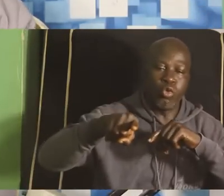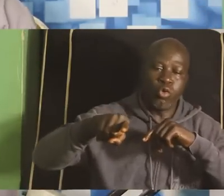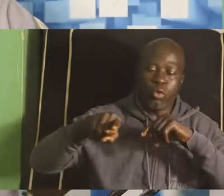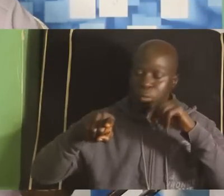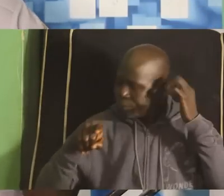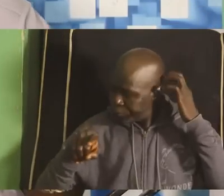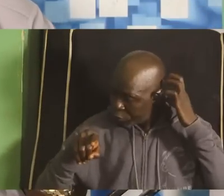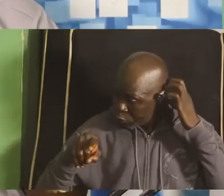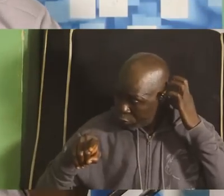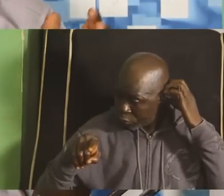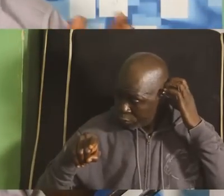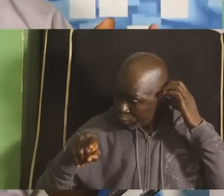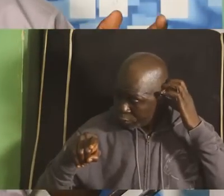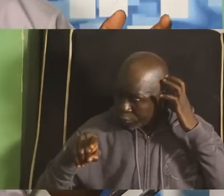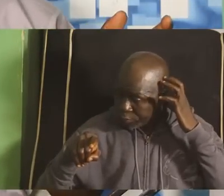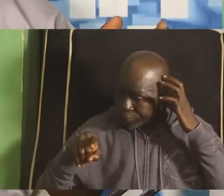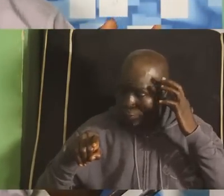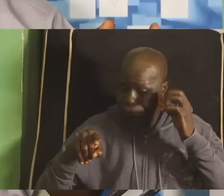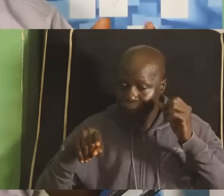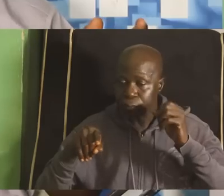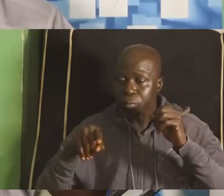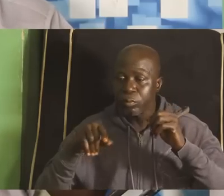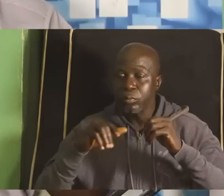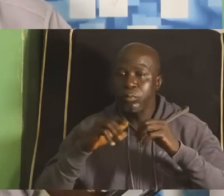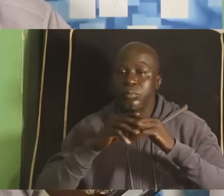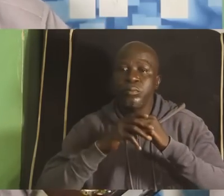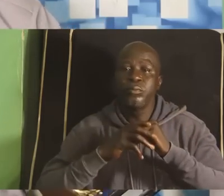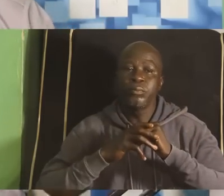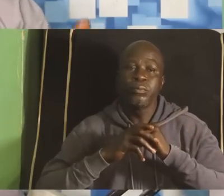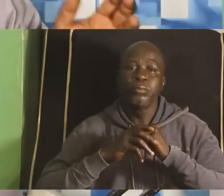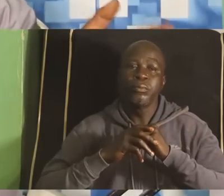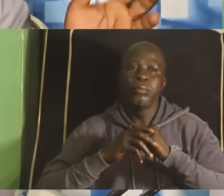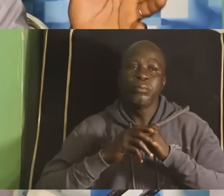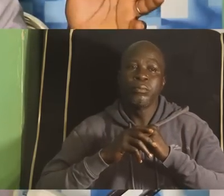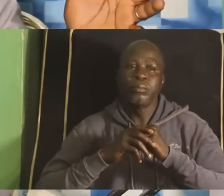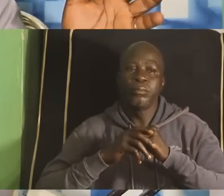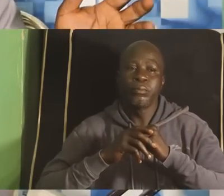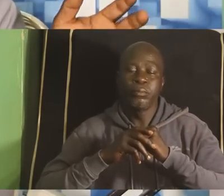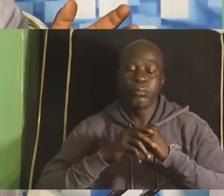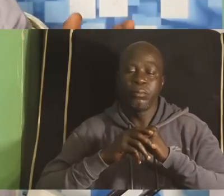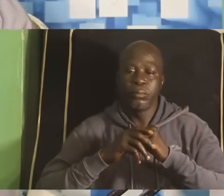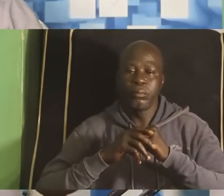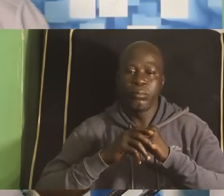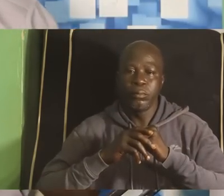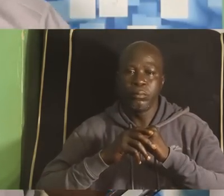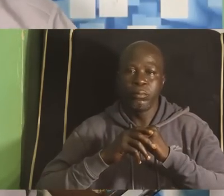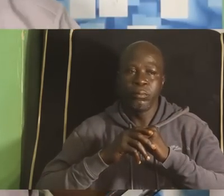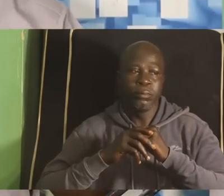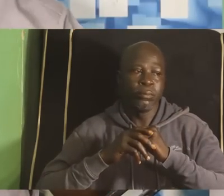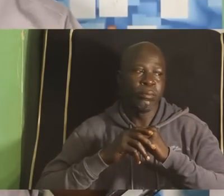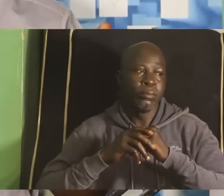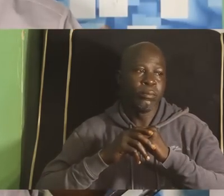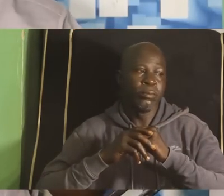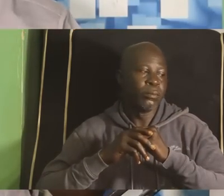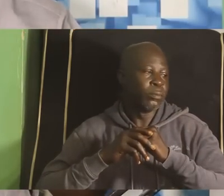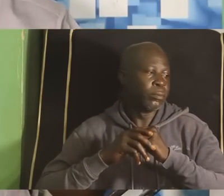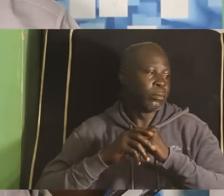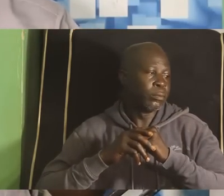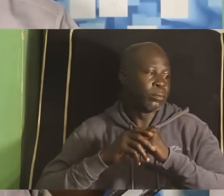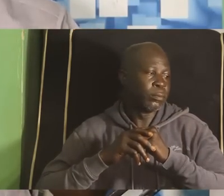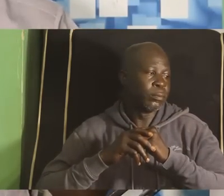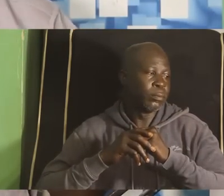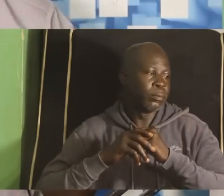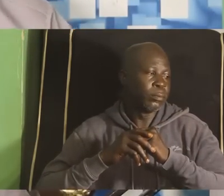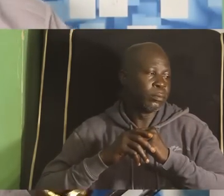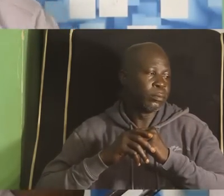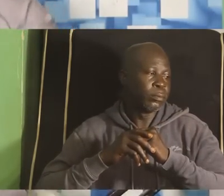bafeko wa? Any bafeko wa? Any bafeko wa? Any bafeko